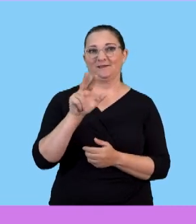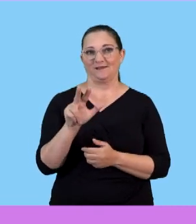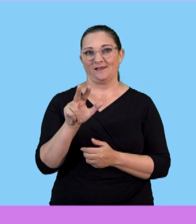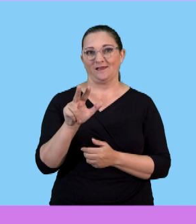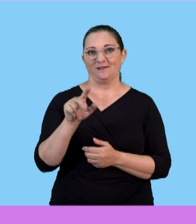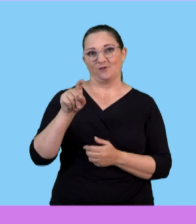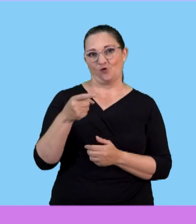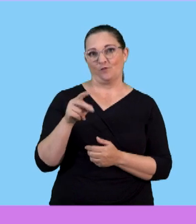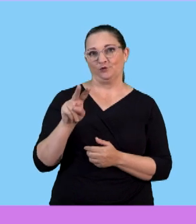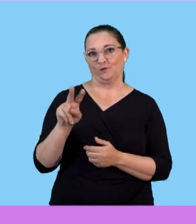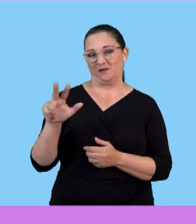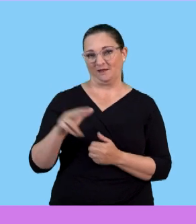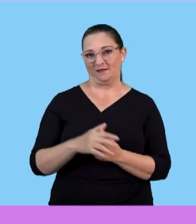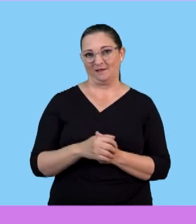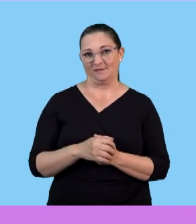28,28